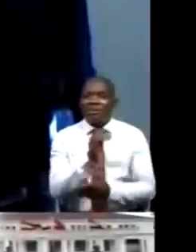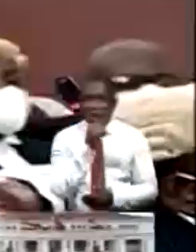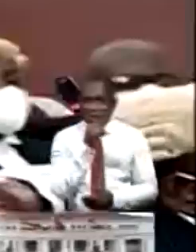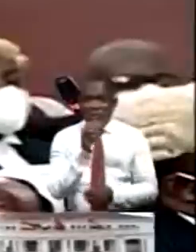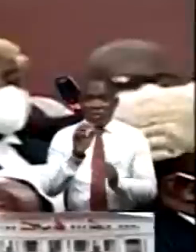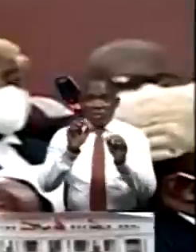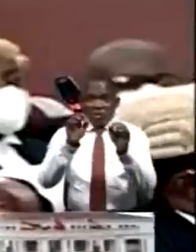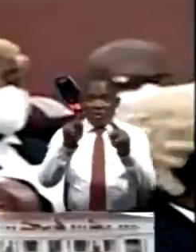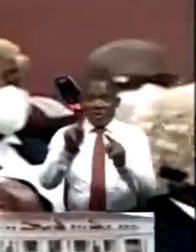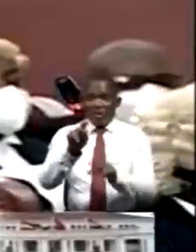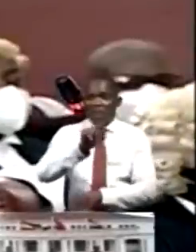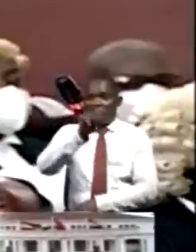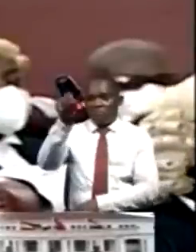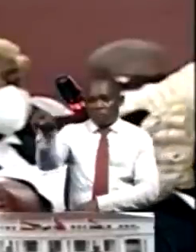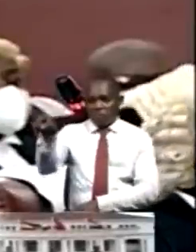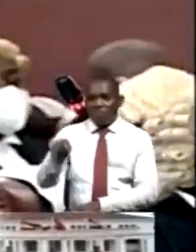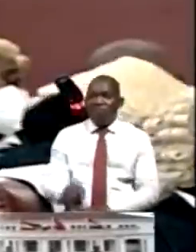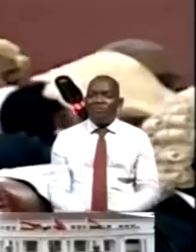Now,